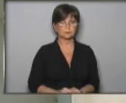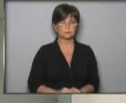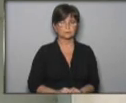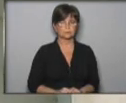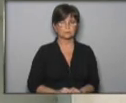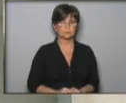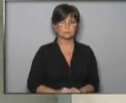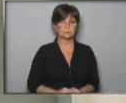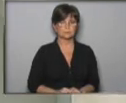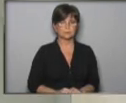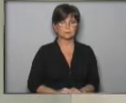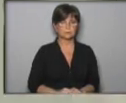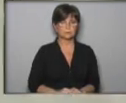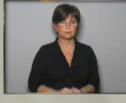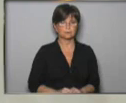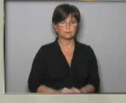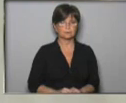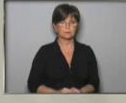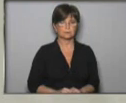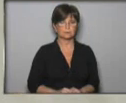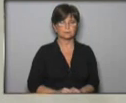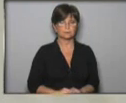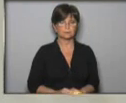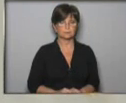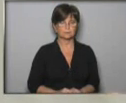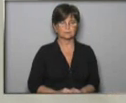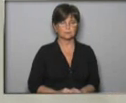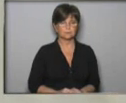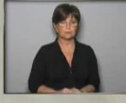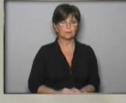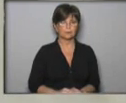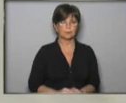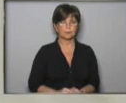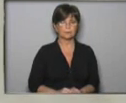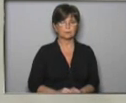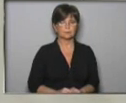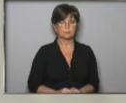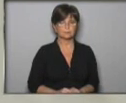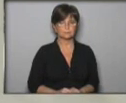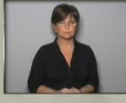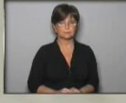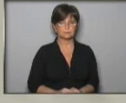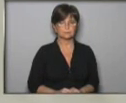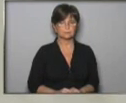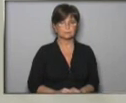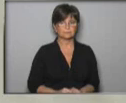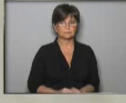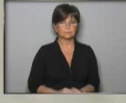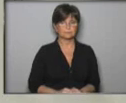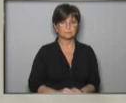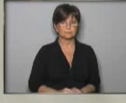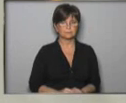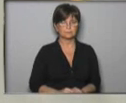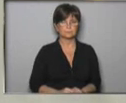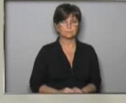Padre Santo, no sé si podemos comprender plenamente cómo son sus primeros días de ministerio petrino